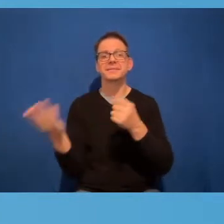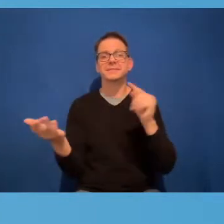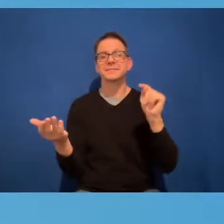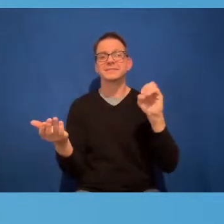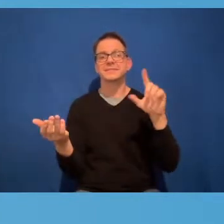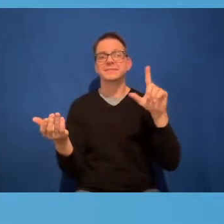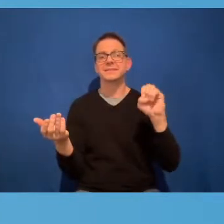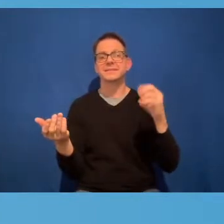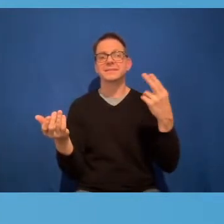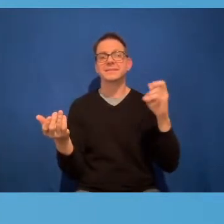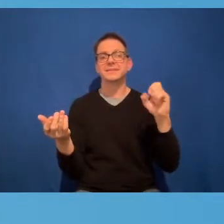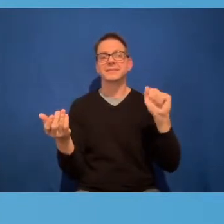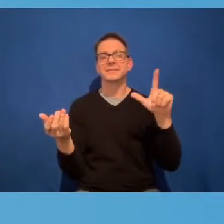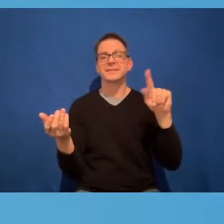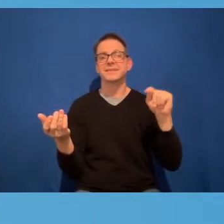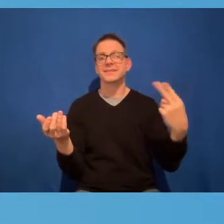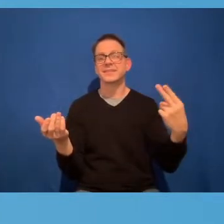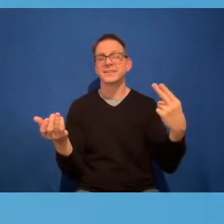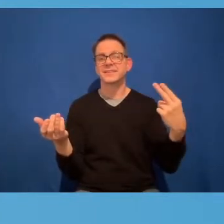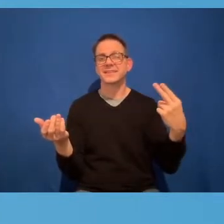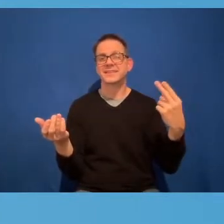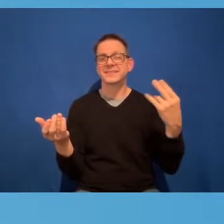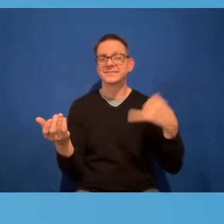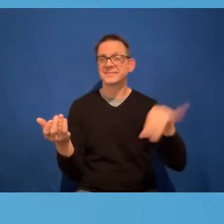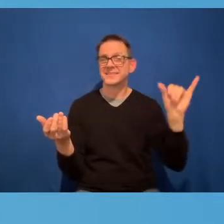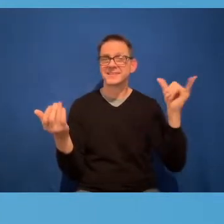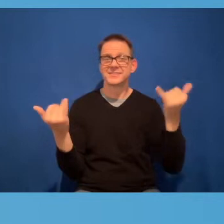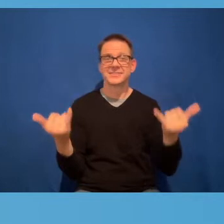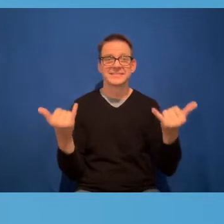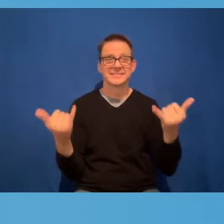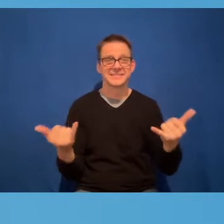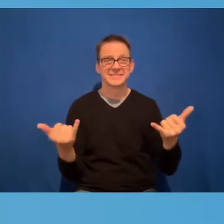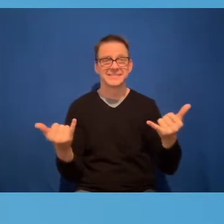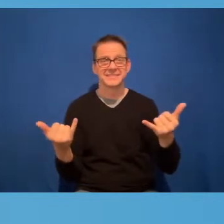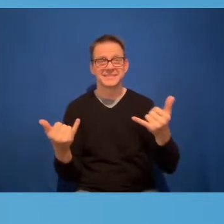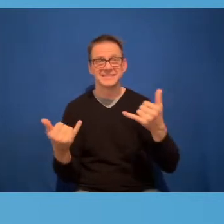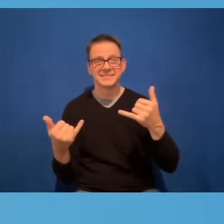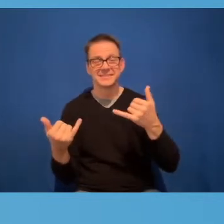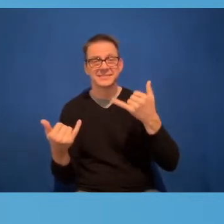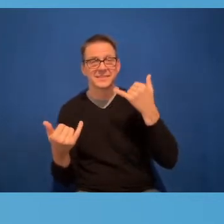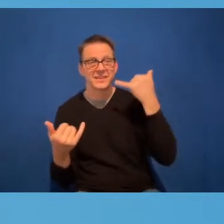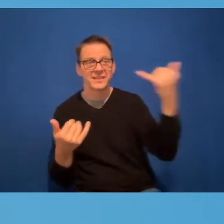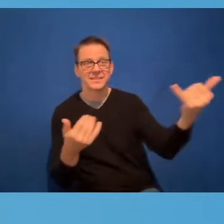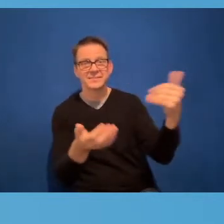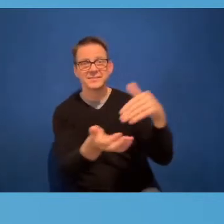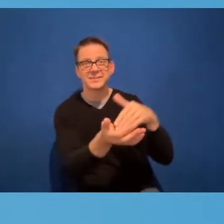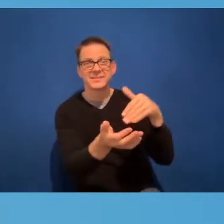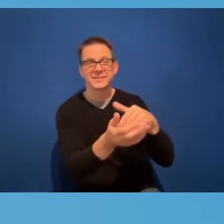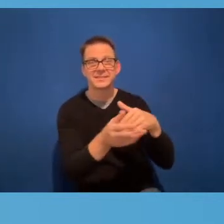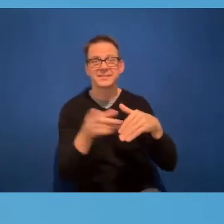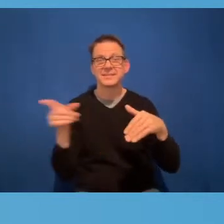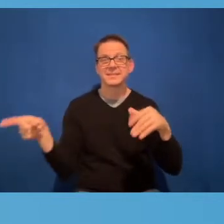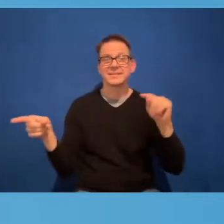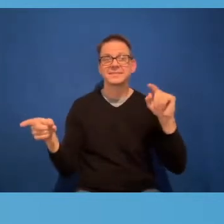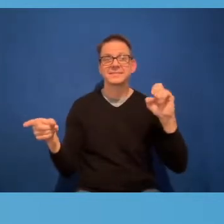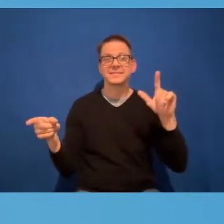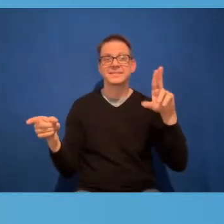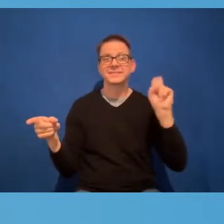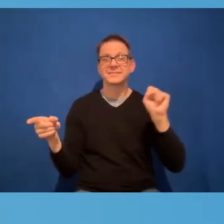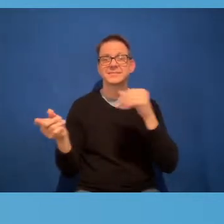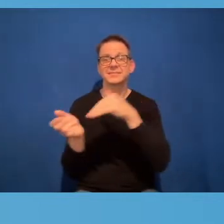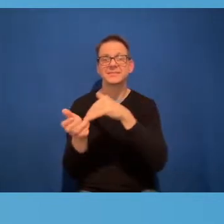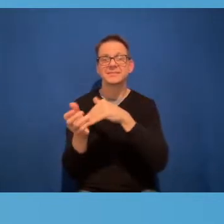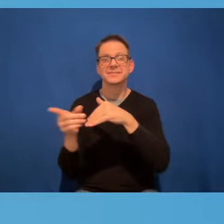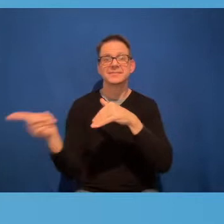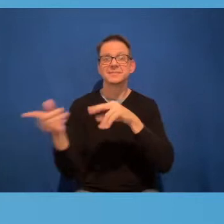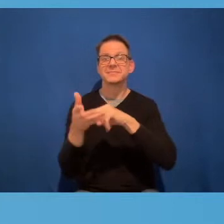today, the remuneration for a call that we do, uh, TELUS doctors are paid double as administration fees